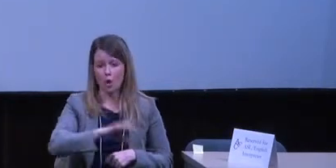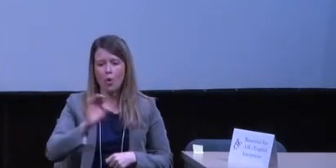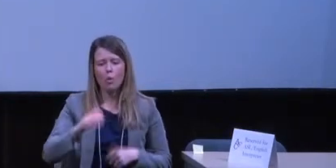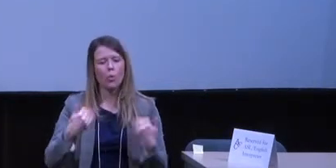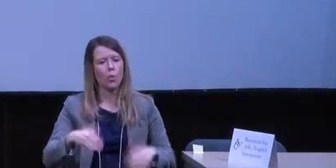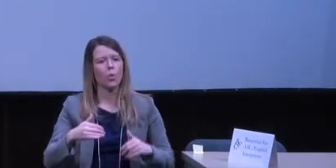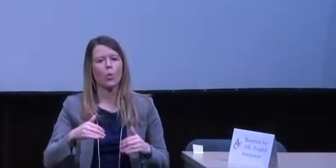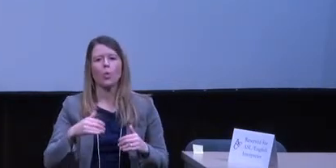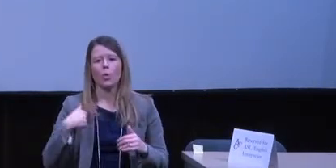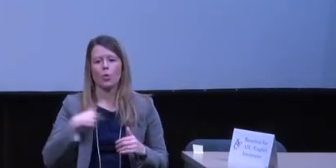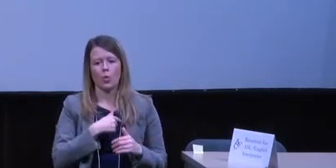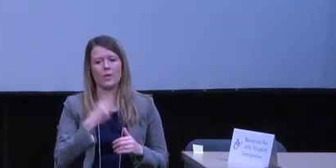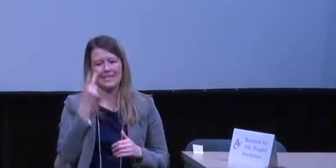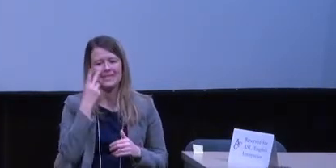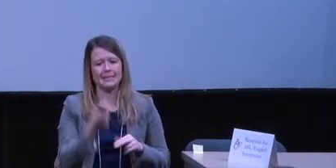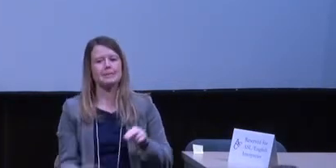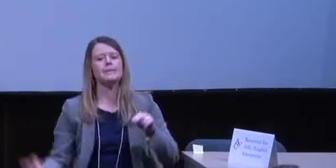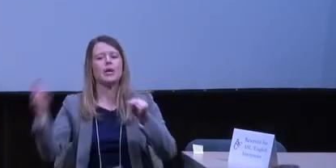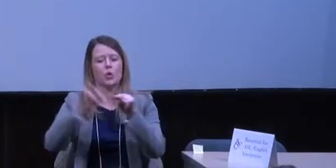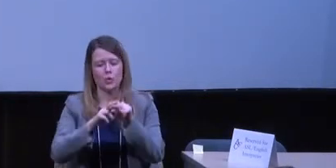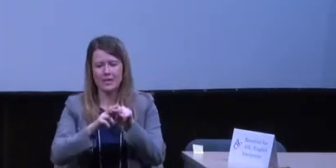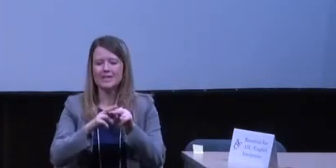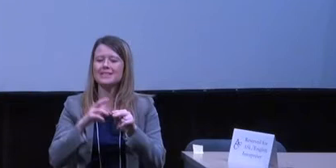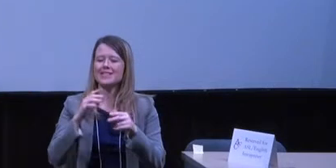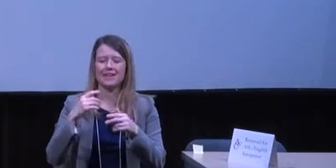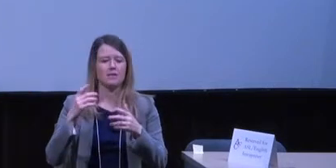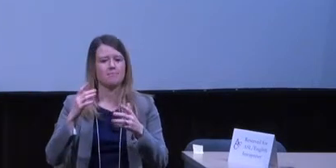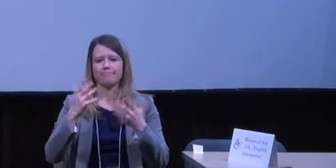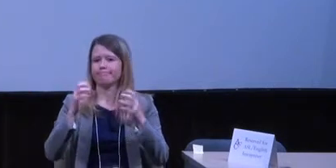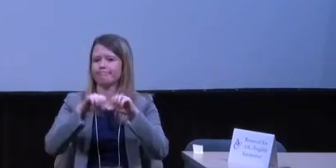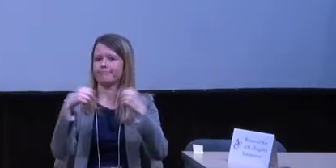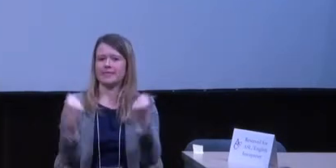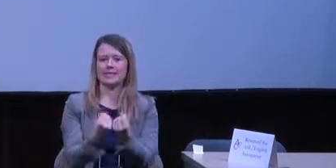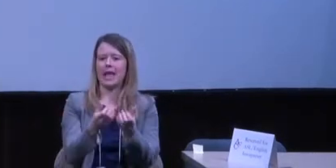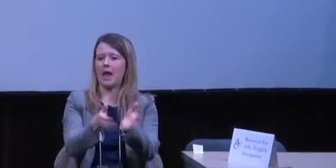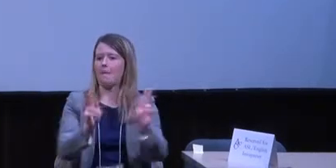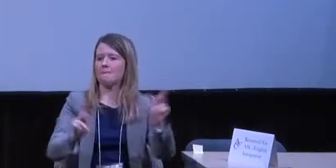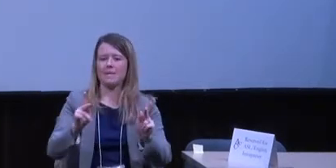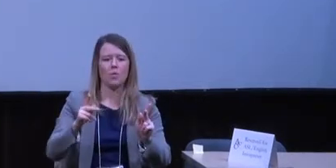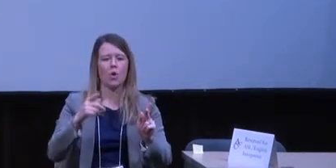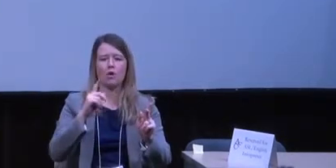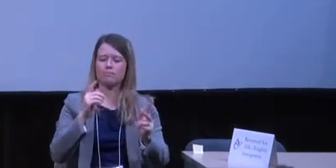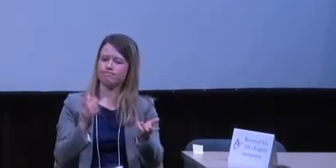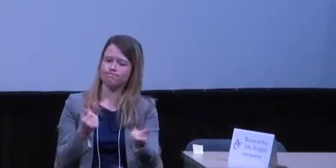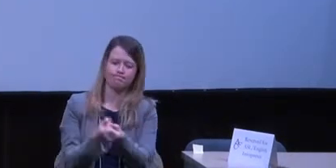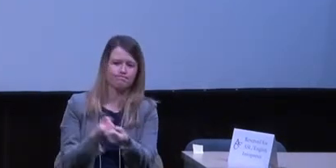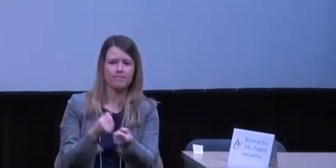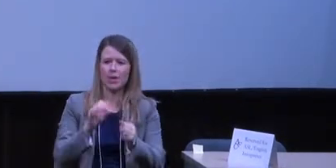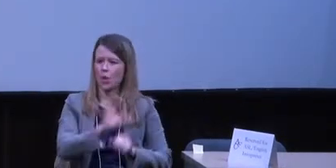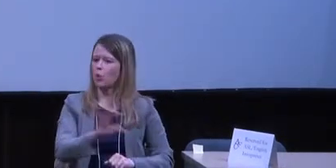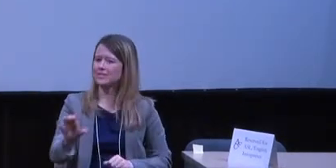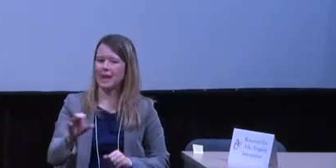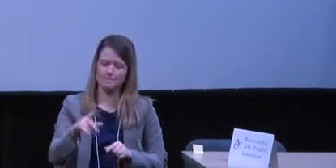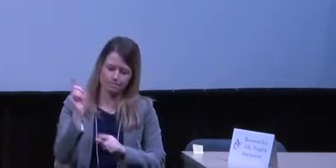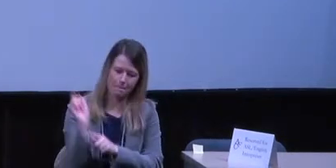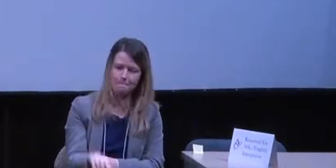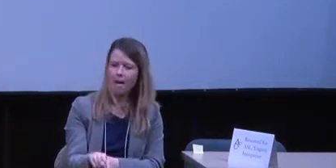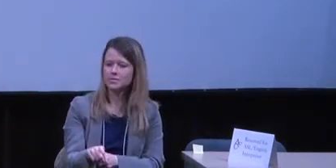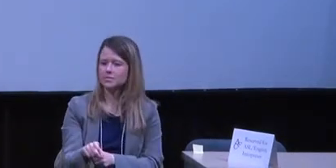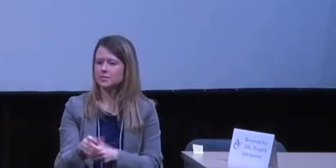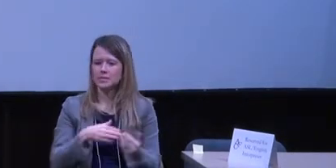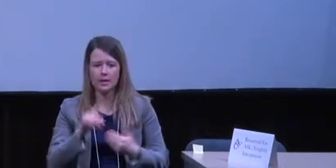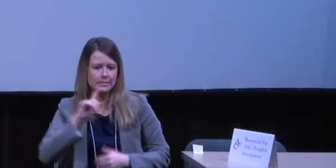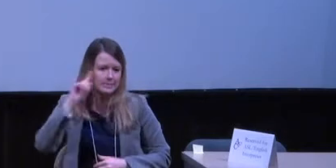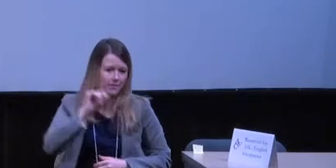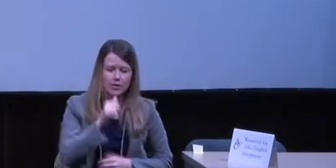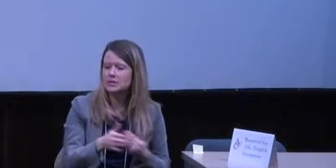society and in videography that closed captions should be a must. If you don't need them, that's fine. But